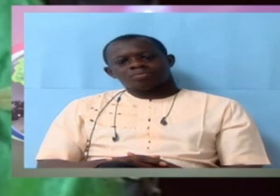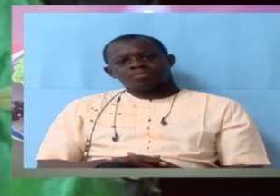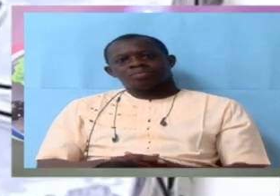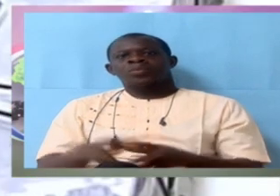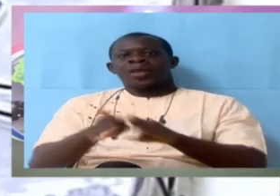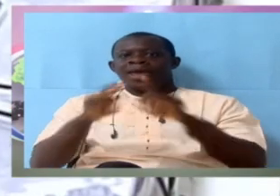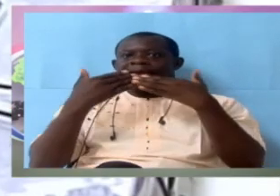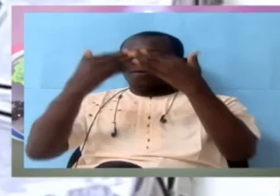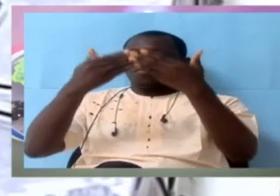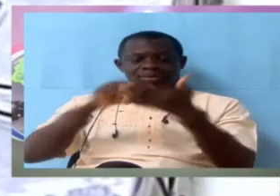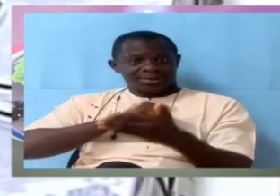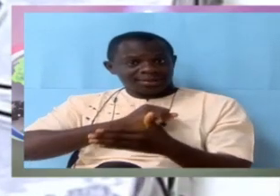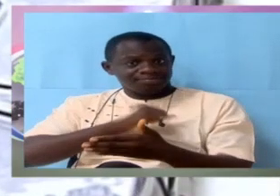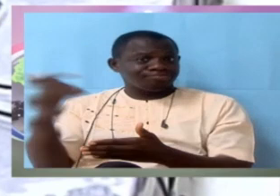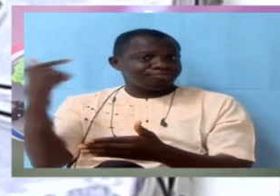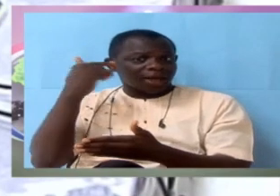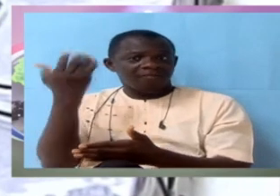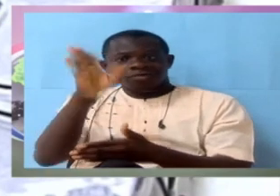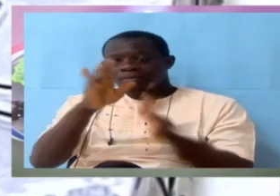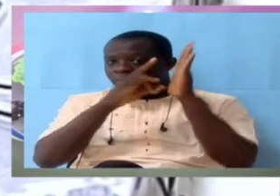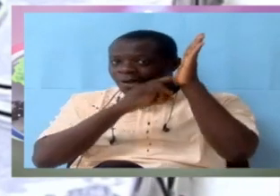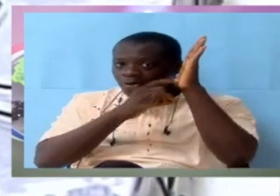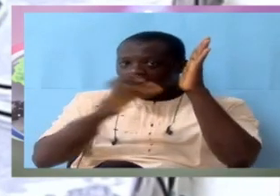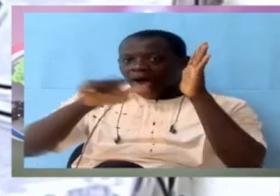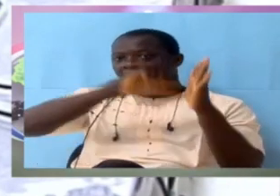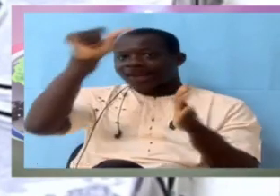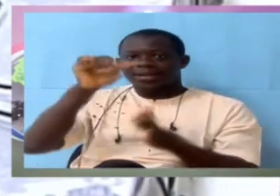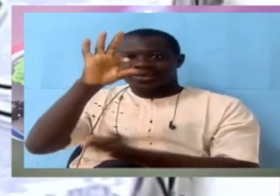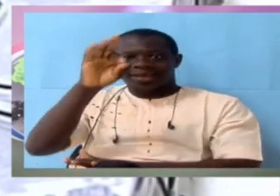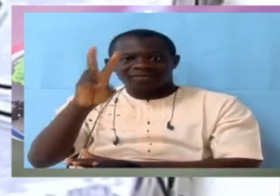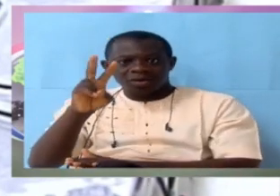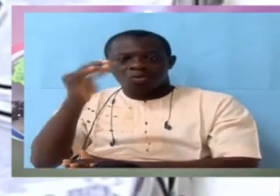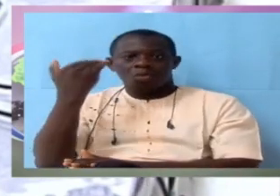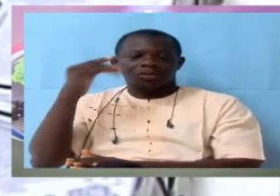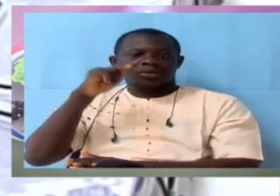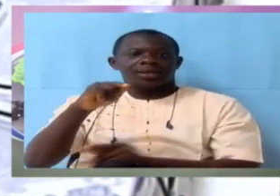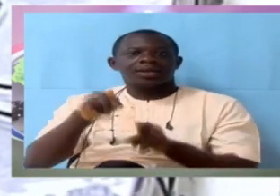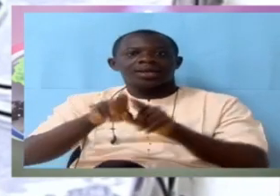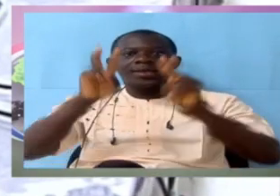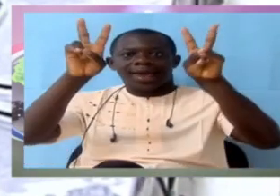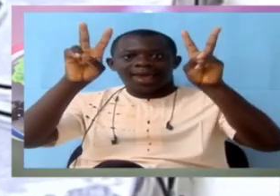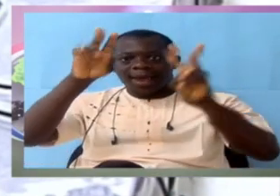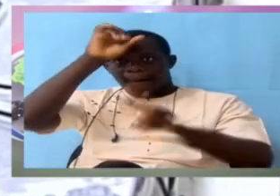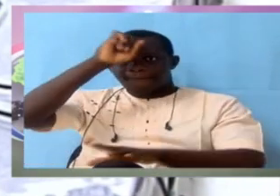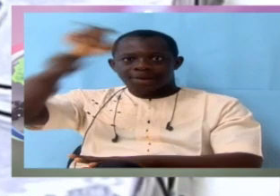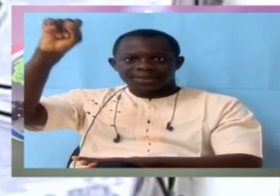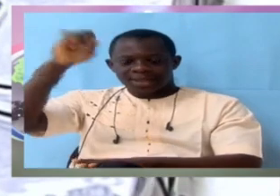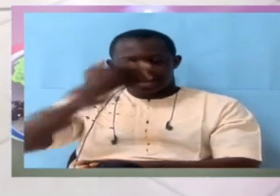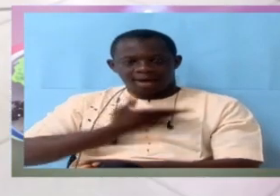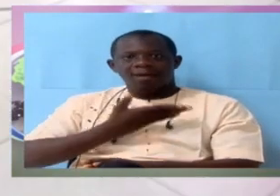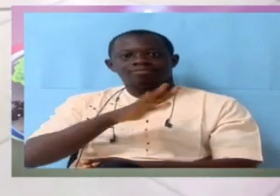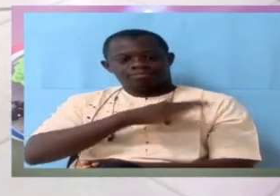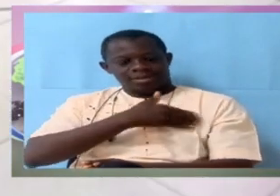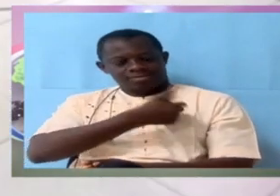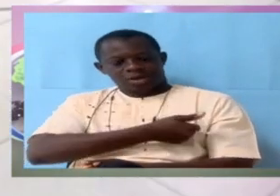The information I got from both radio and television was that Yaya Jammeh, the president, has the cure for these